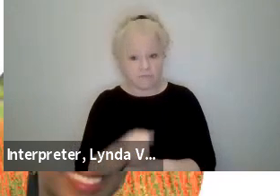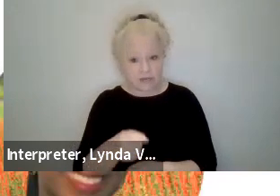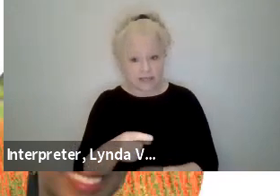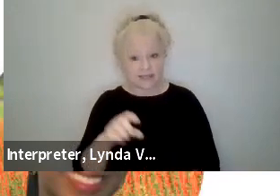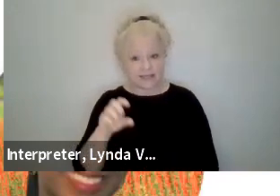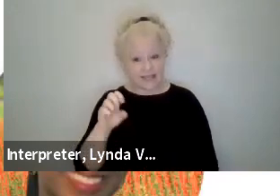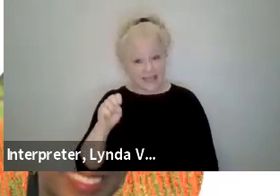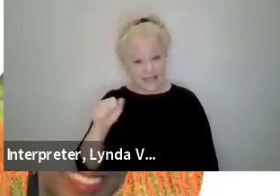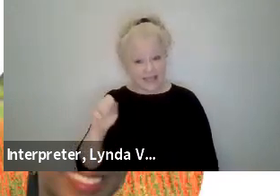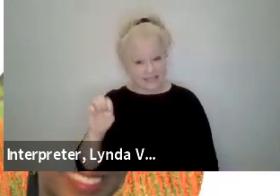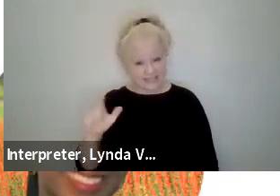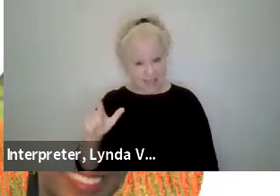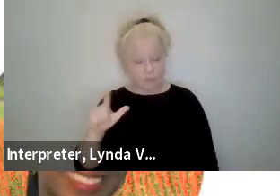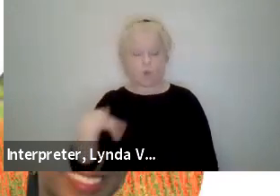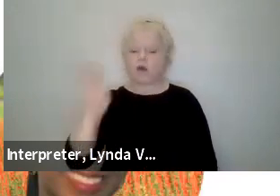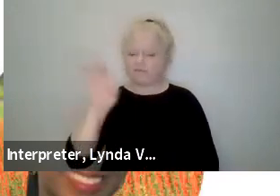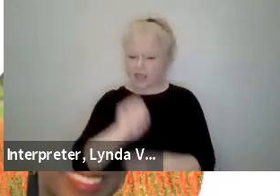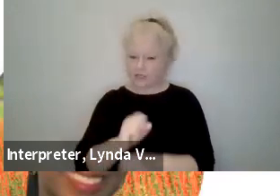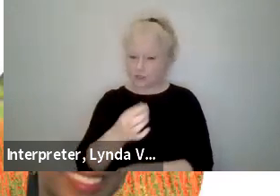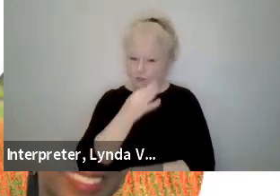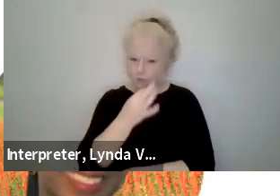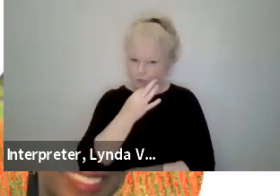job very soon. And I look forward to sharing his